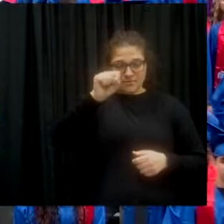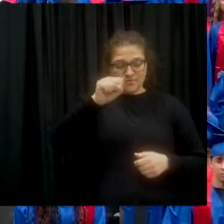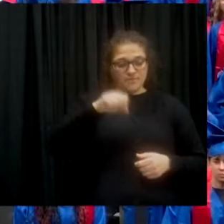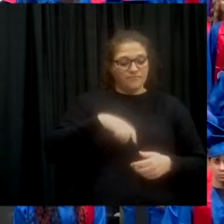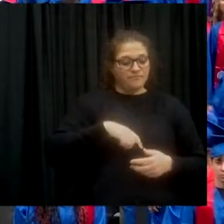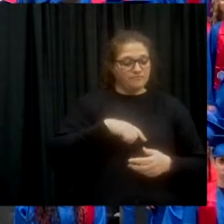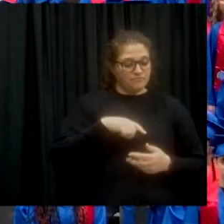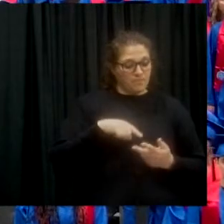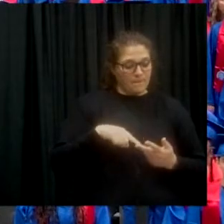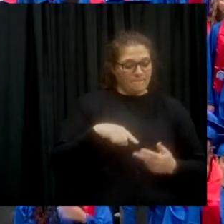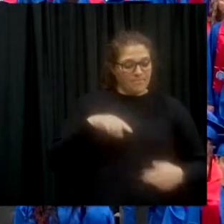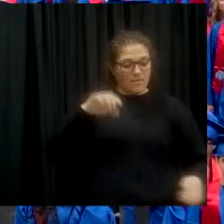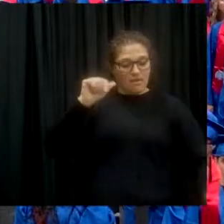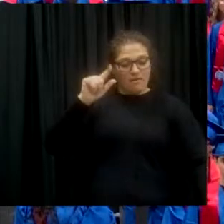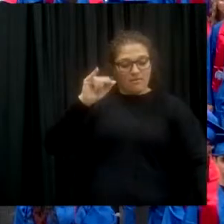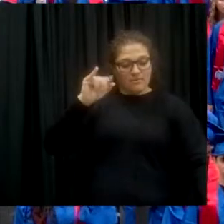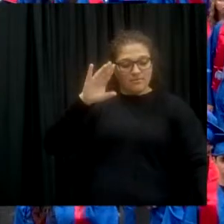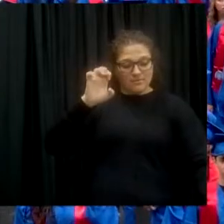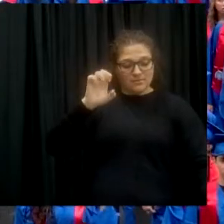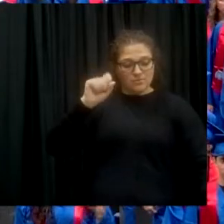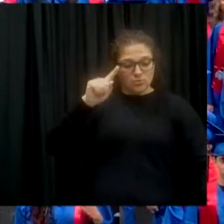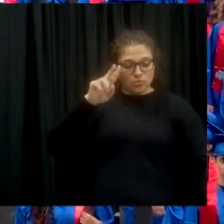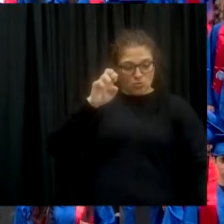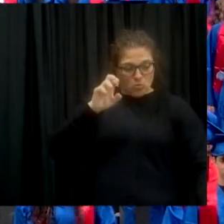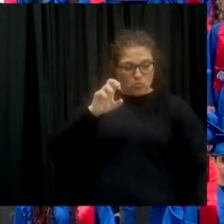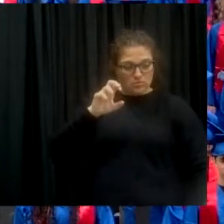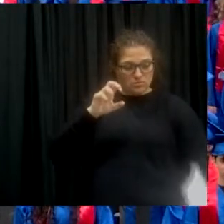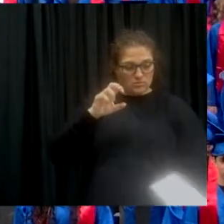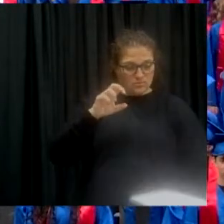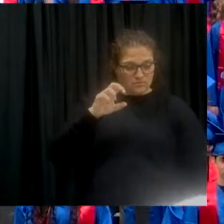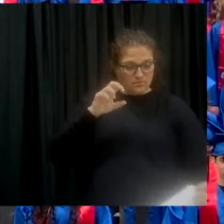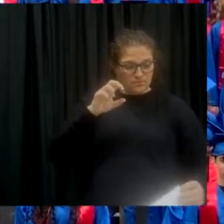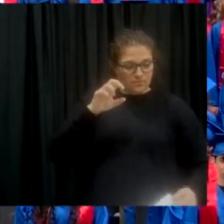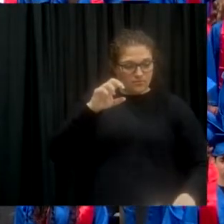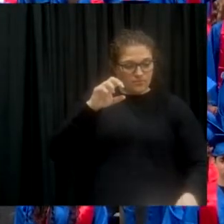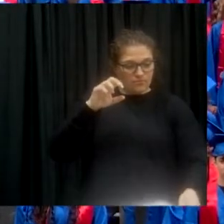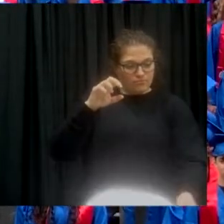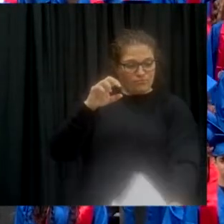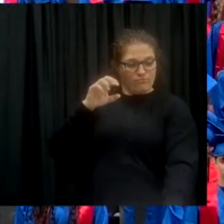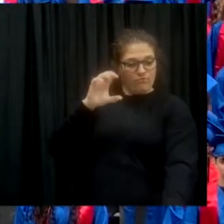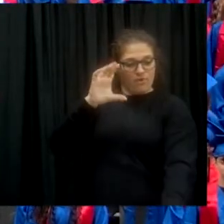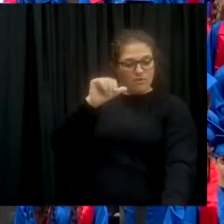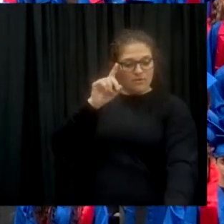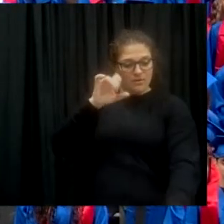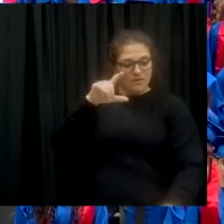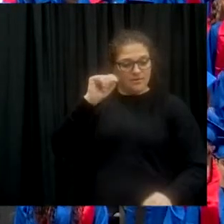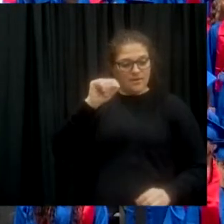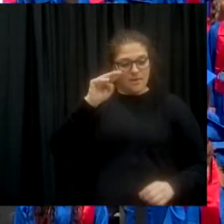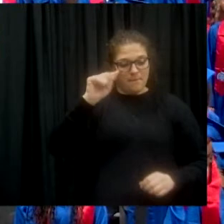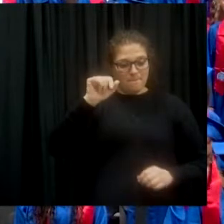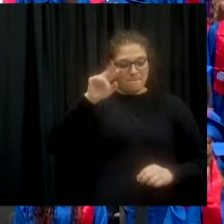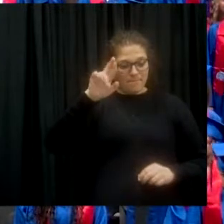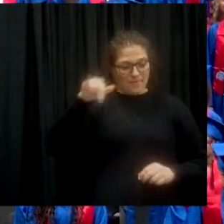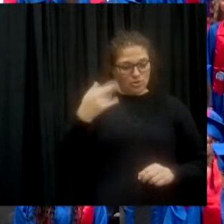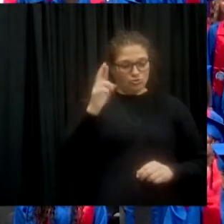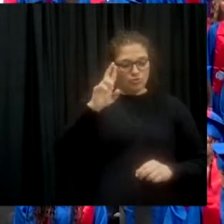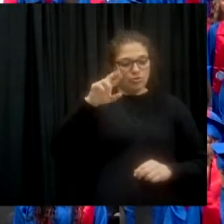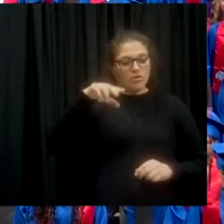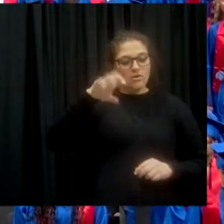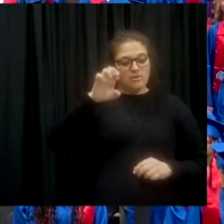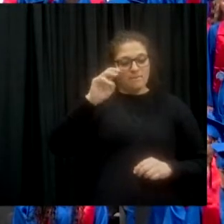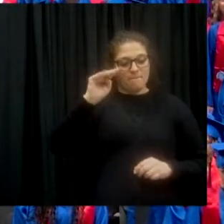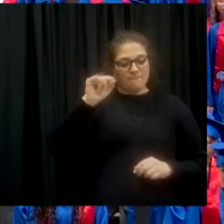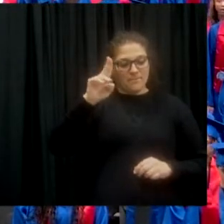Colonel Elise Stone, Cadet Major Andrea Saley, Cadet Major Emmanuel